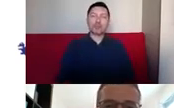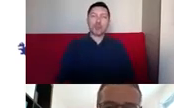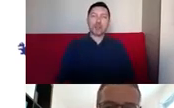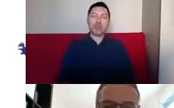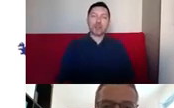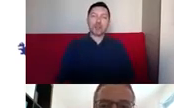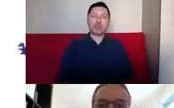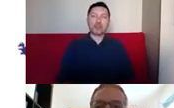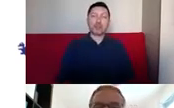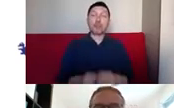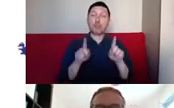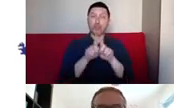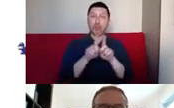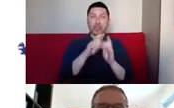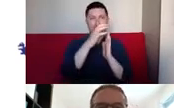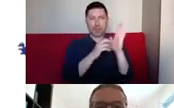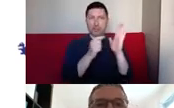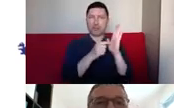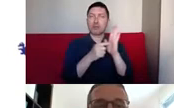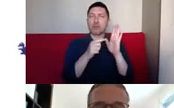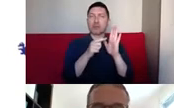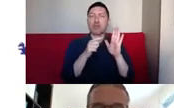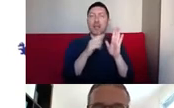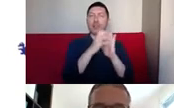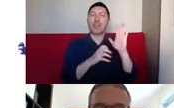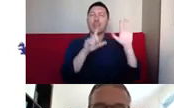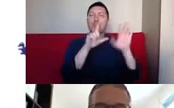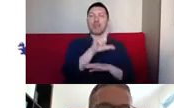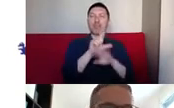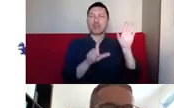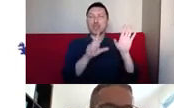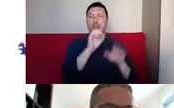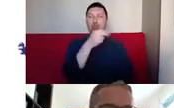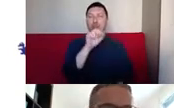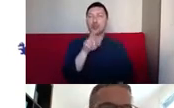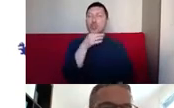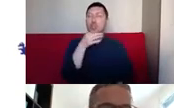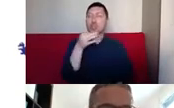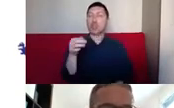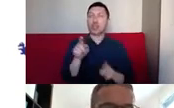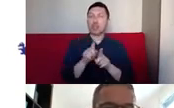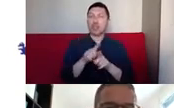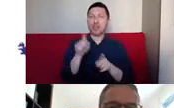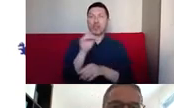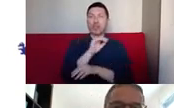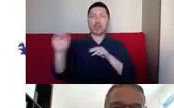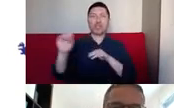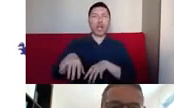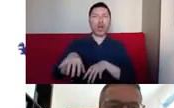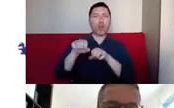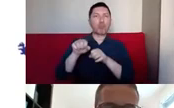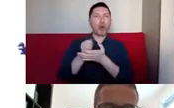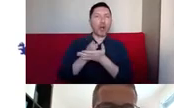career advancement for persons with disabilities in the open labor market, as well as assistance in finding,